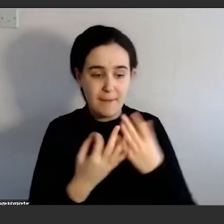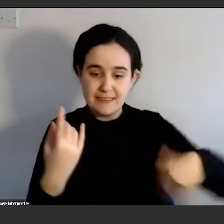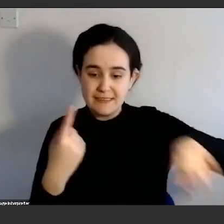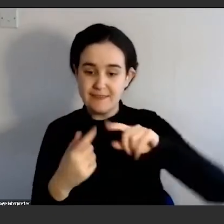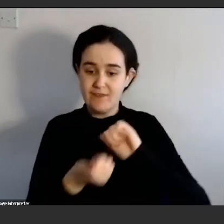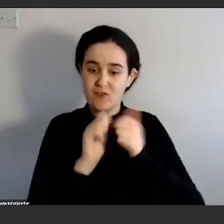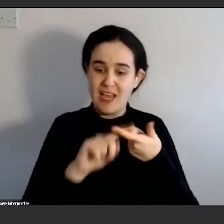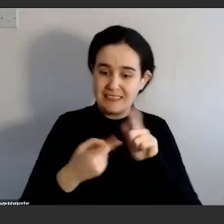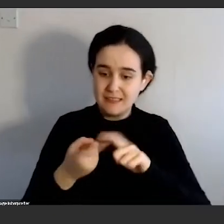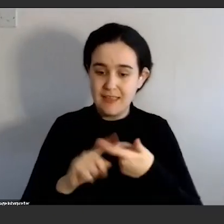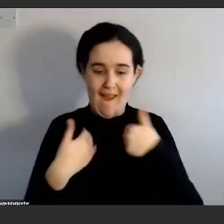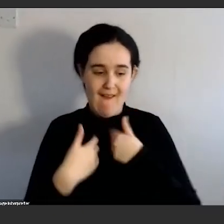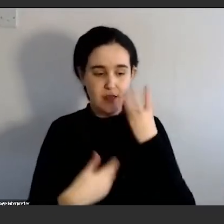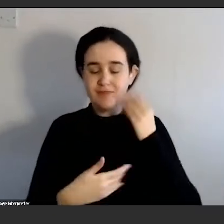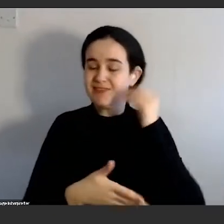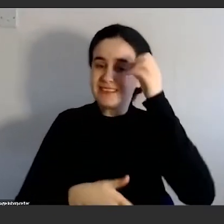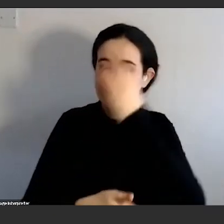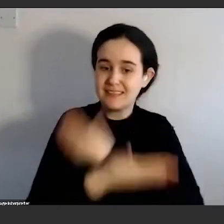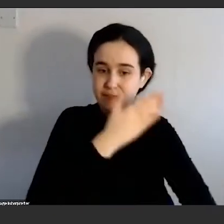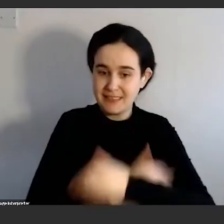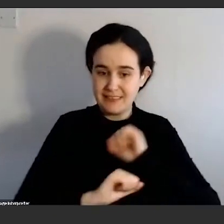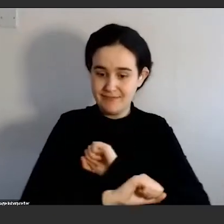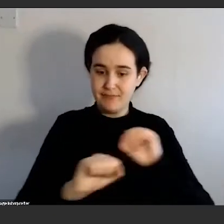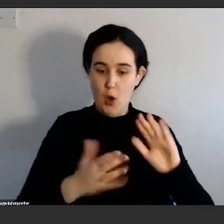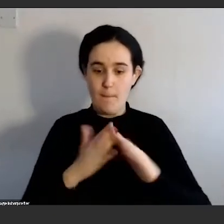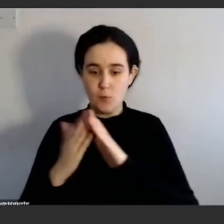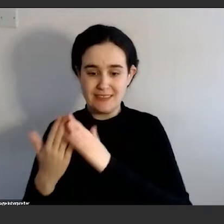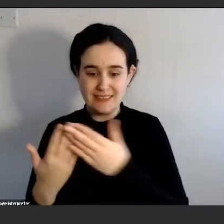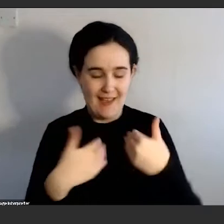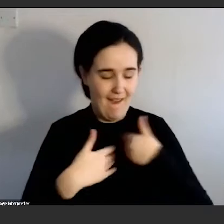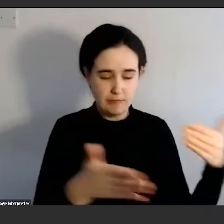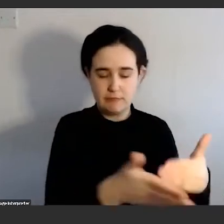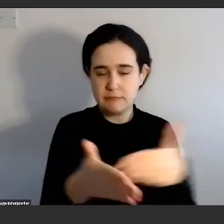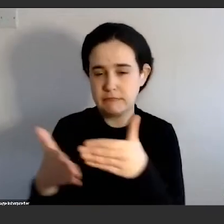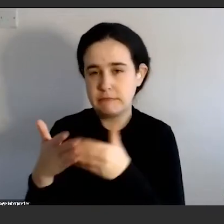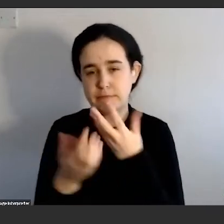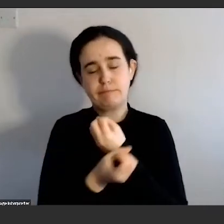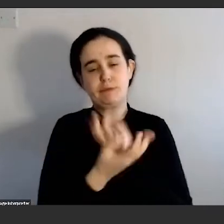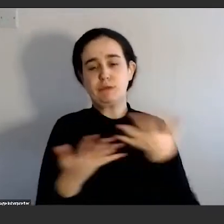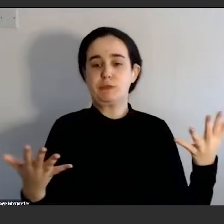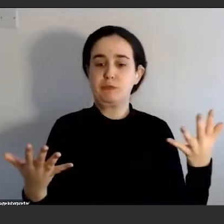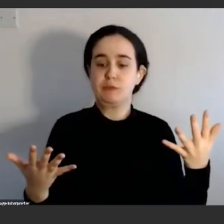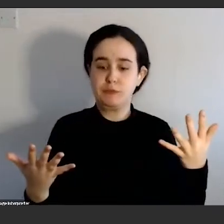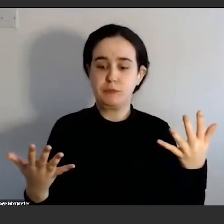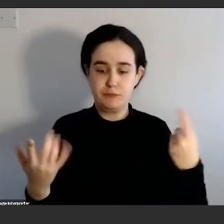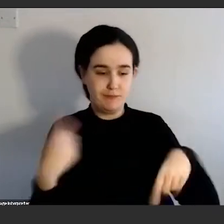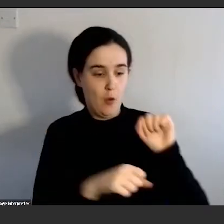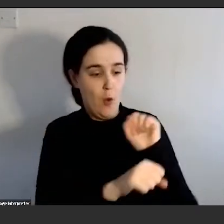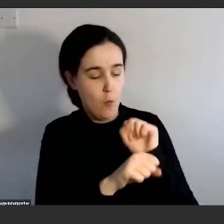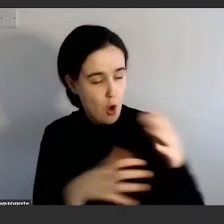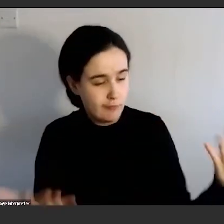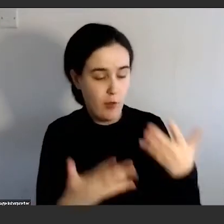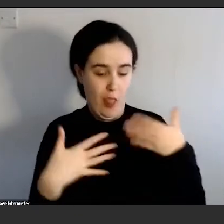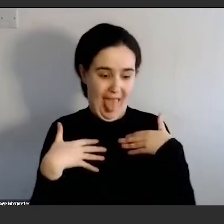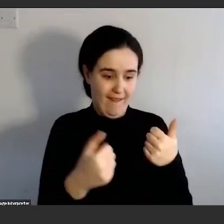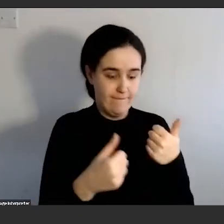But far too often, when they seek out health care, our brothers and sisters with